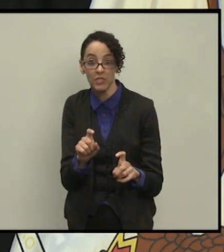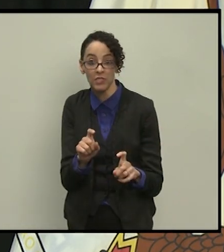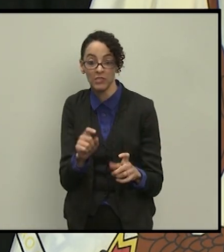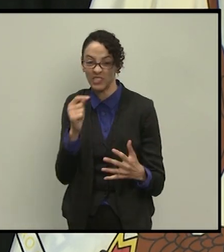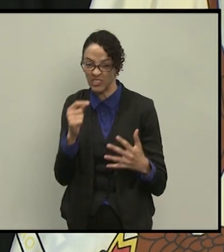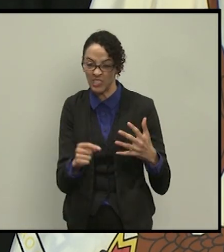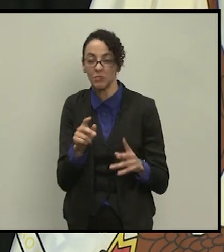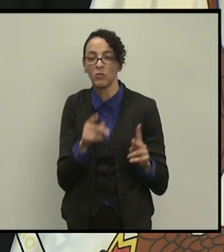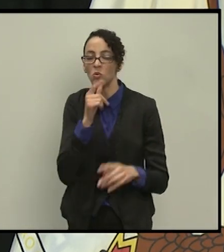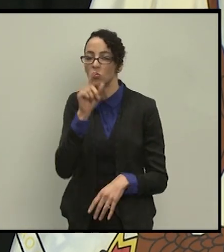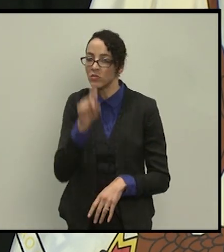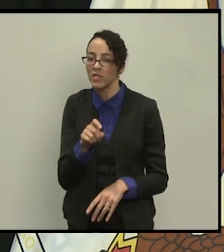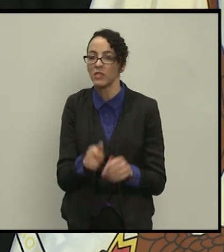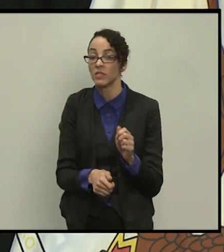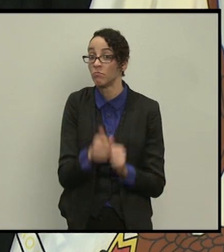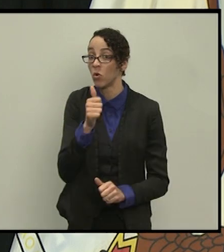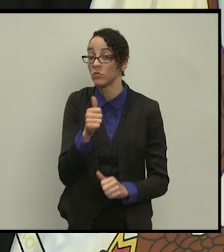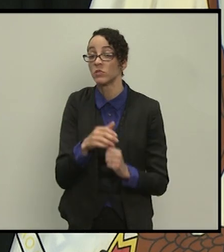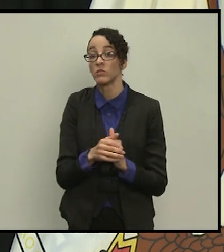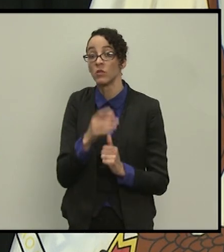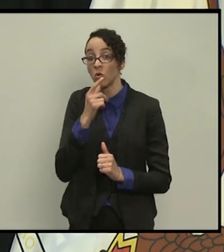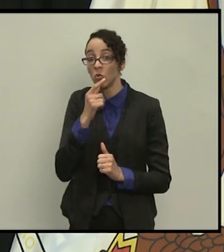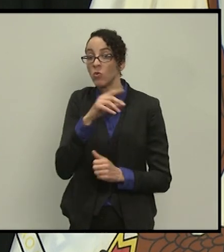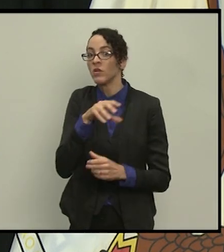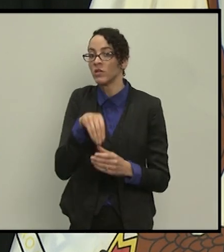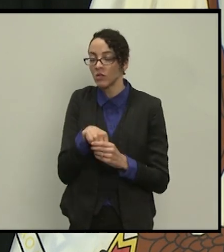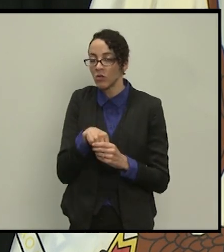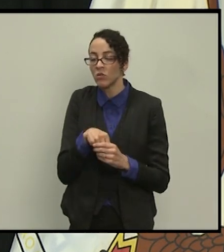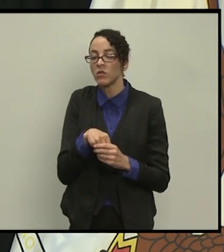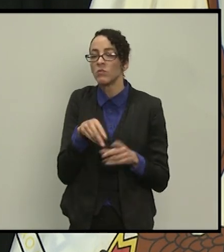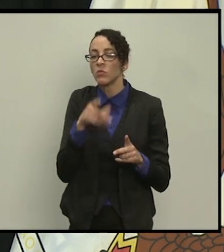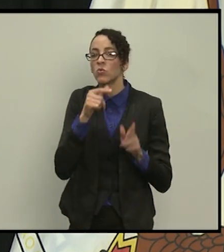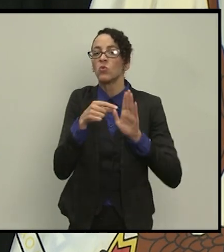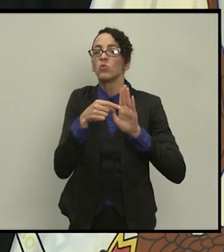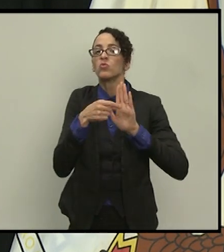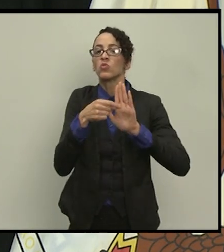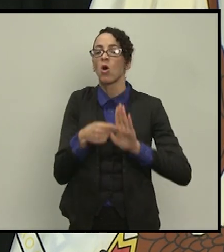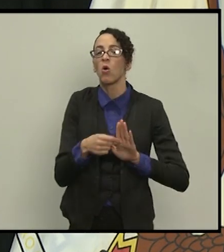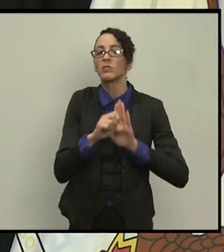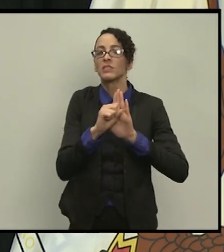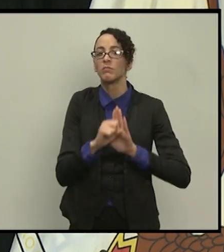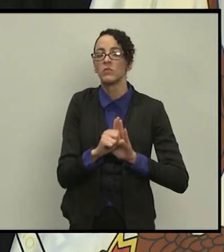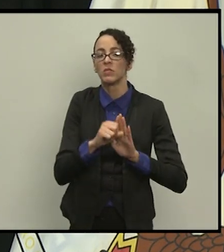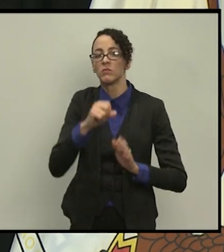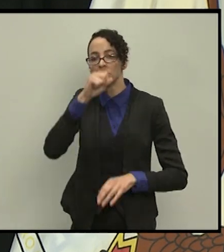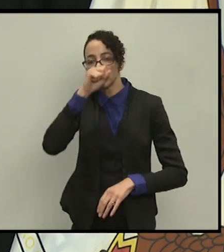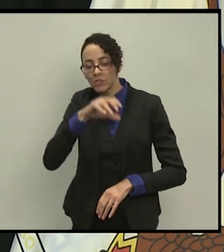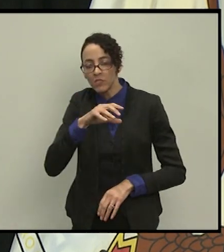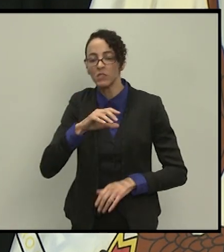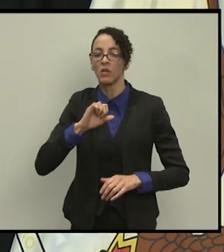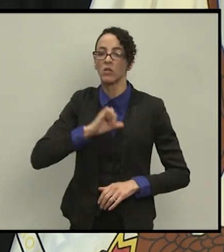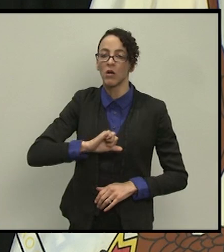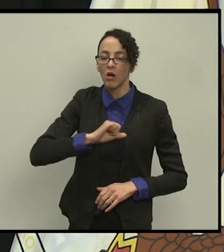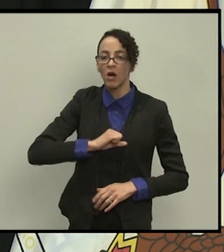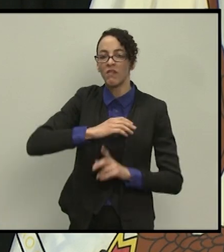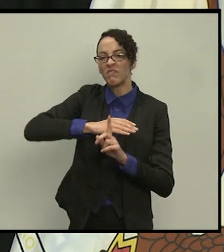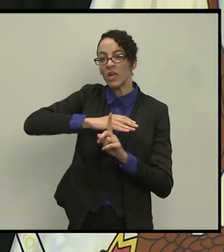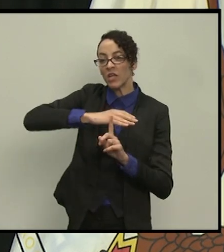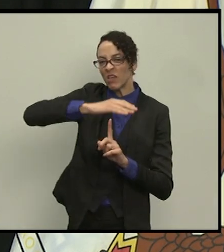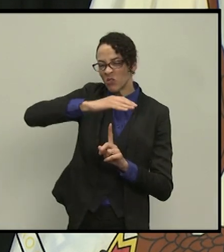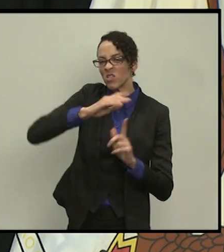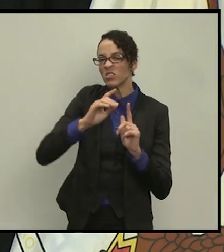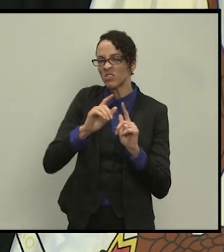most, and that includes people who are symptomatic with COVID-19, people who have had